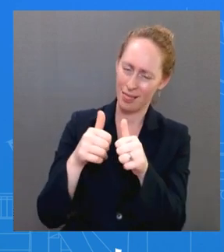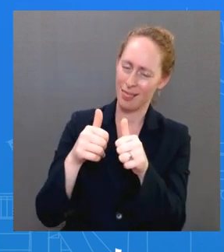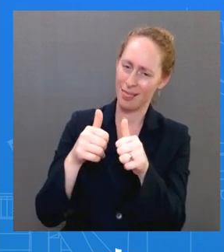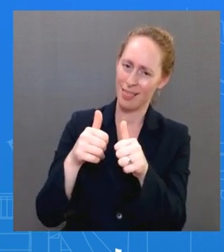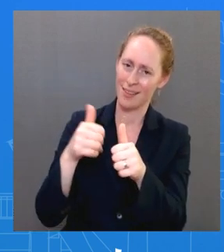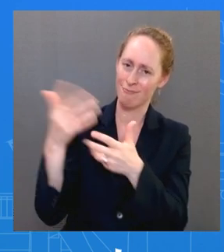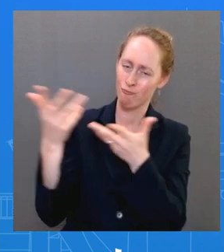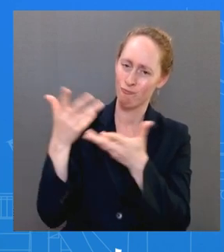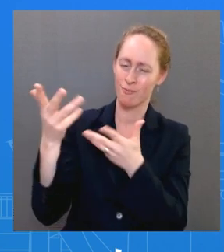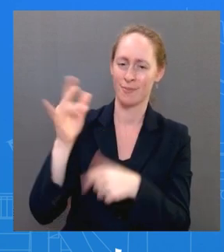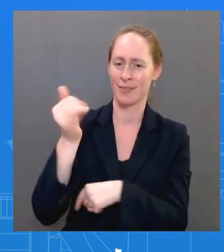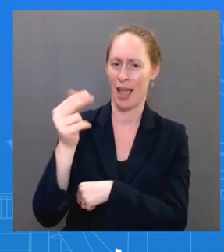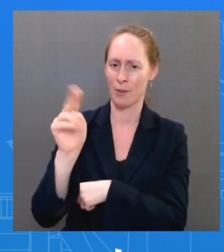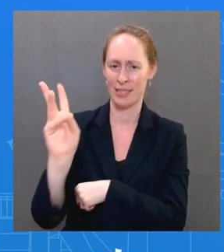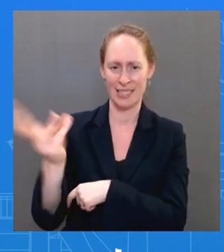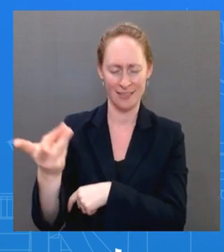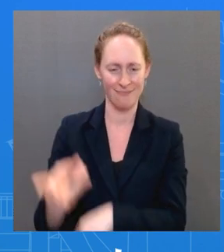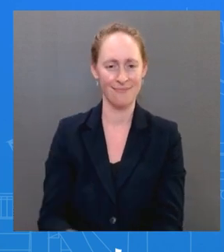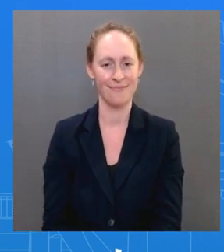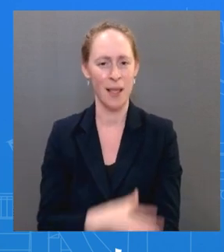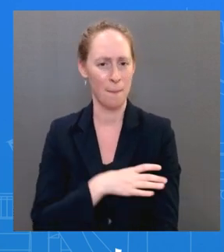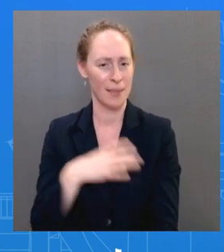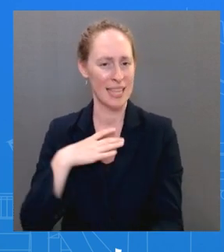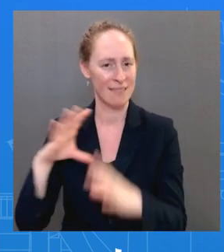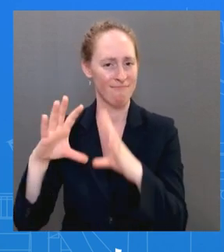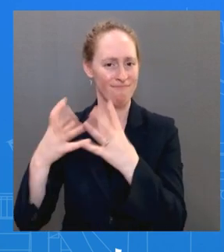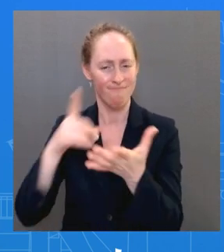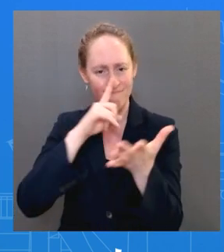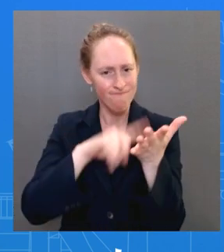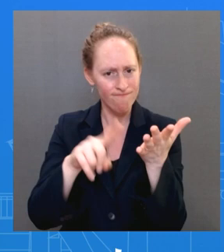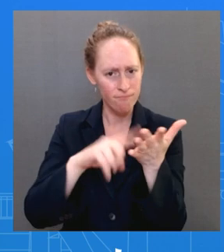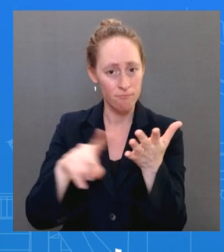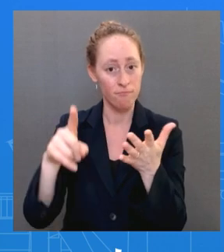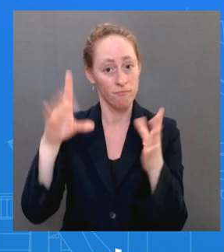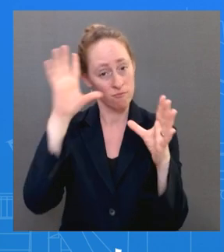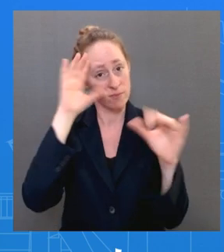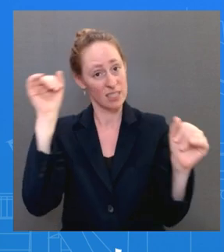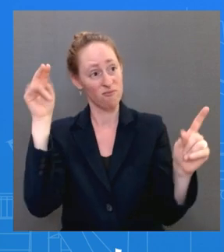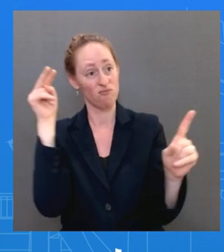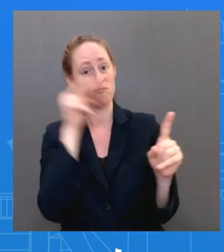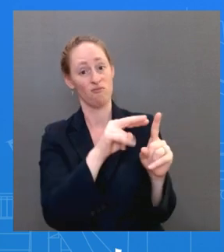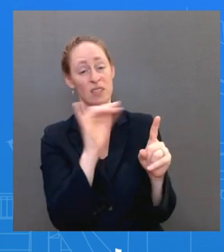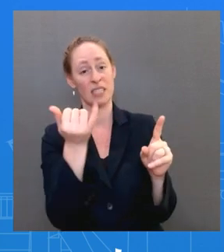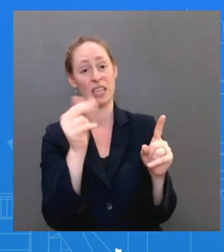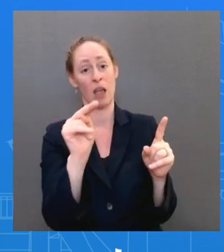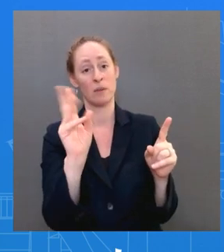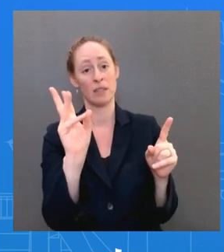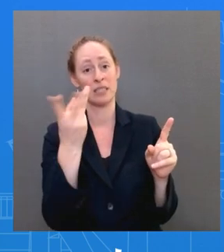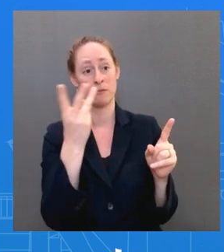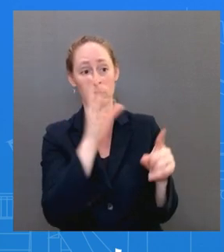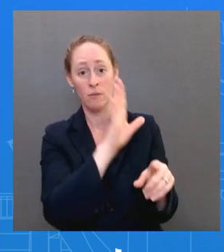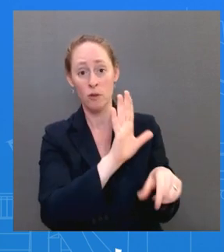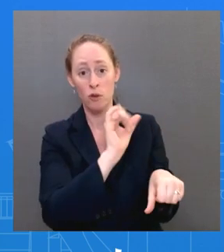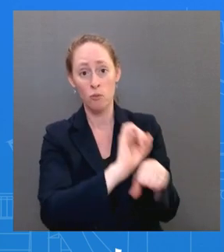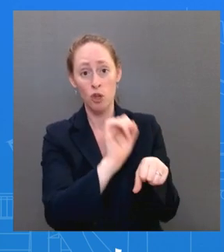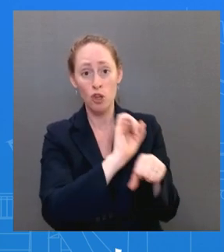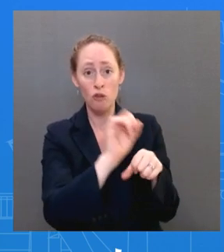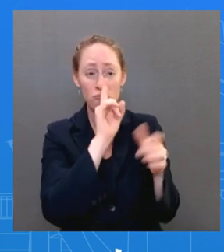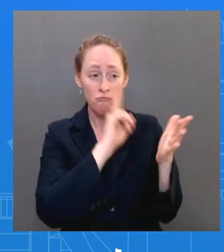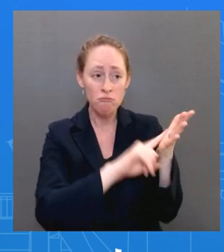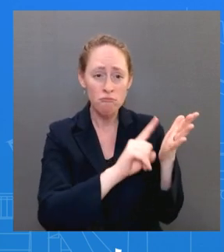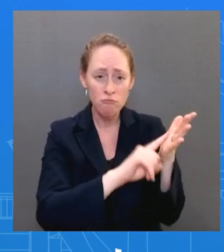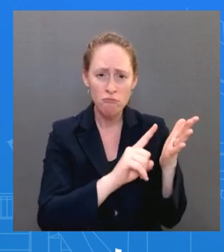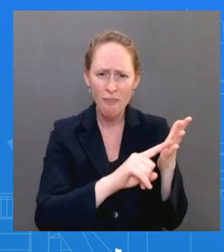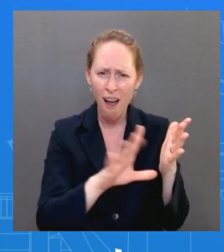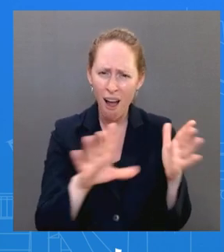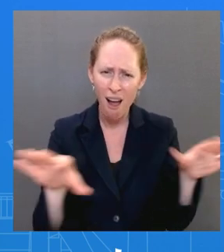Committee is doing, the January 6th committee is doing, very important, and people should be, you know, listening and learning from what happened on